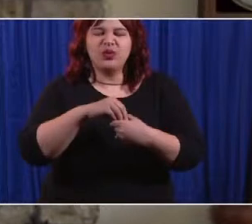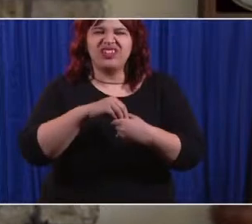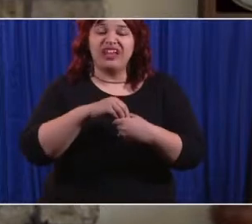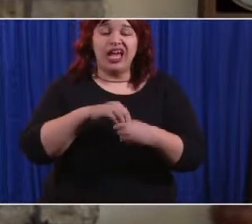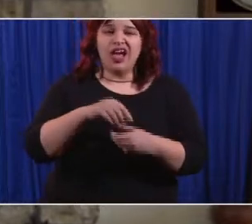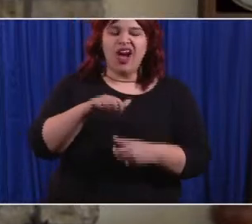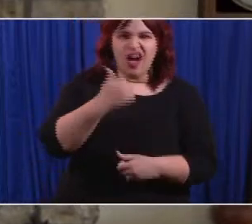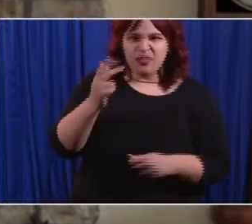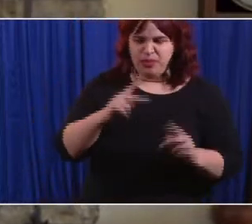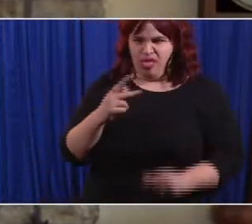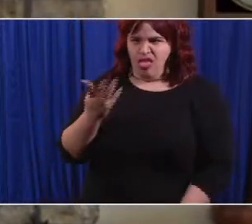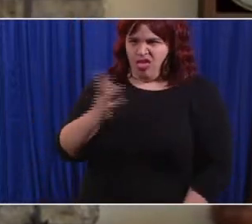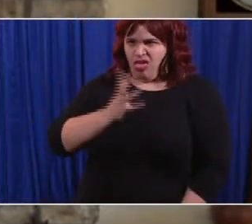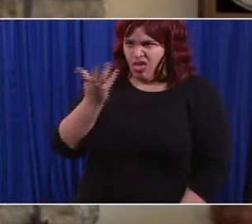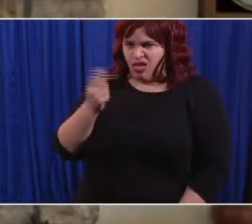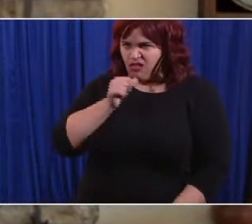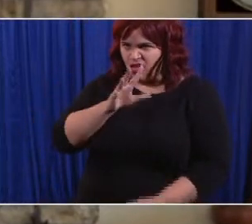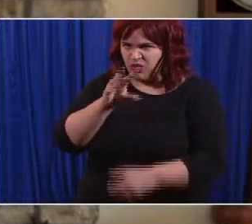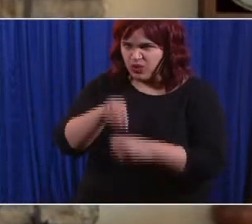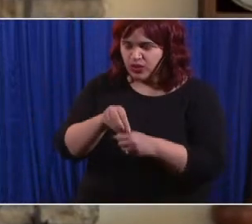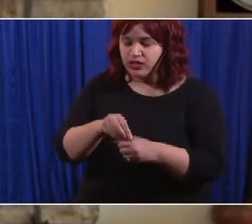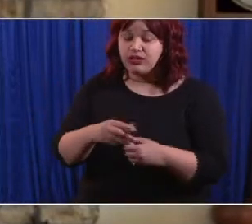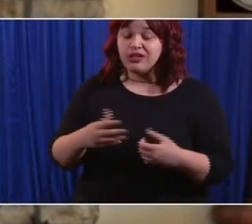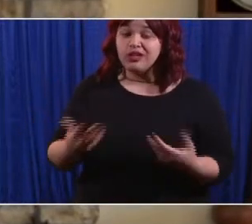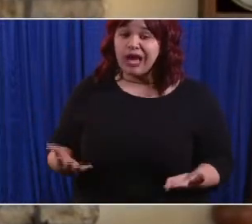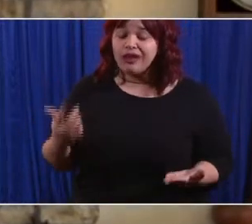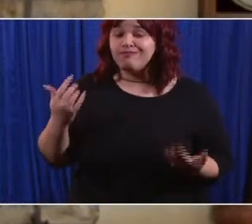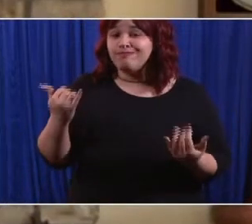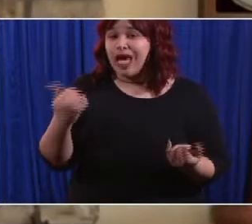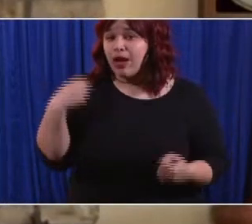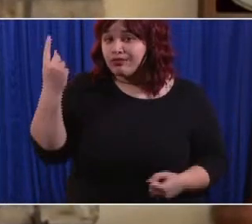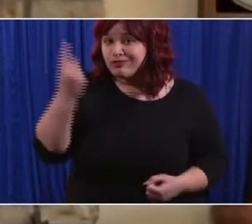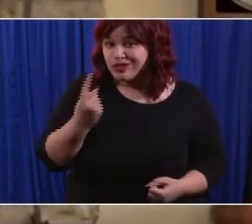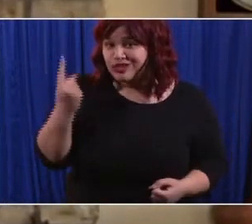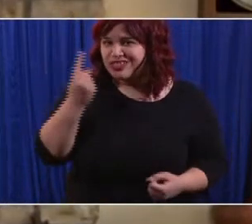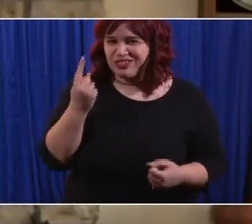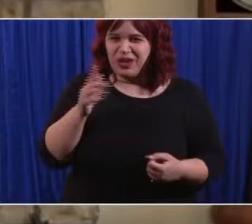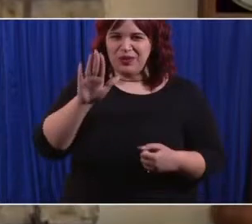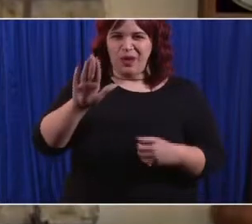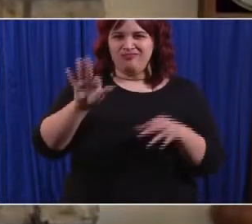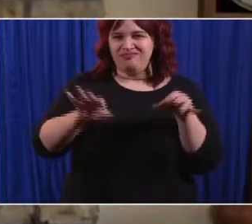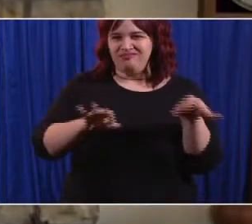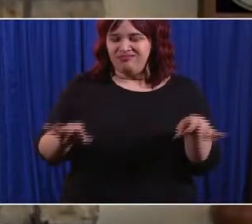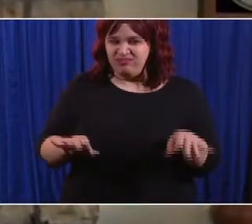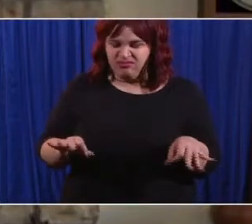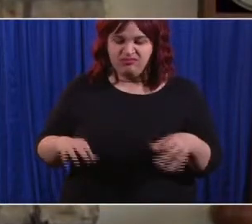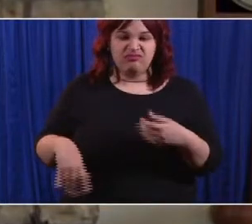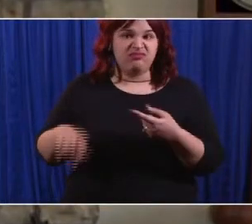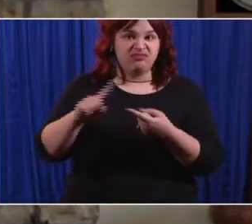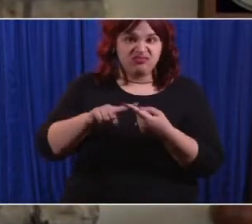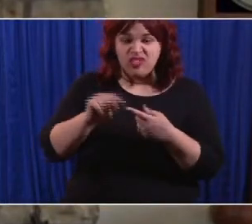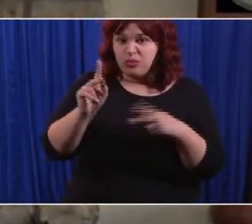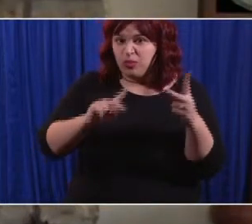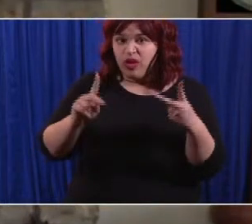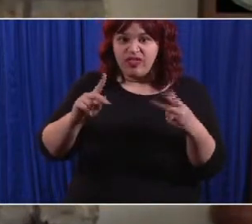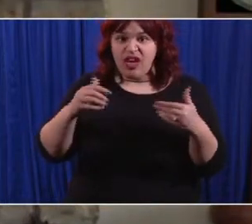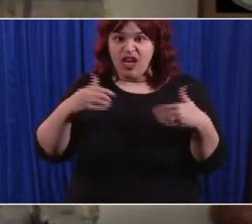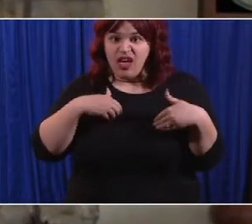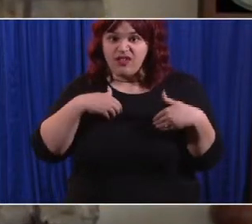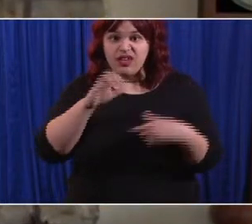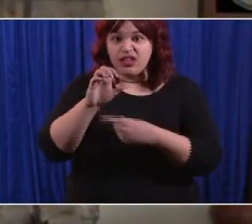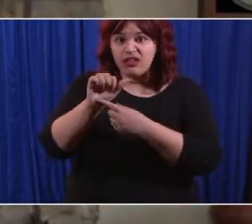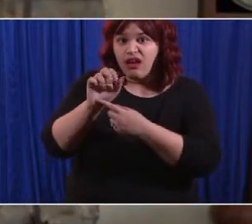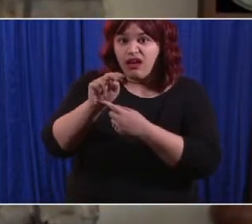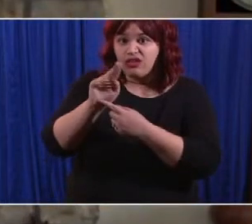kidney disease aren't on it, or certain professions like restaurant workers or grocery workers who, presumably have a lot of contact with the public